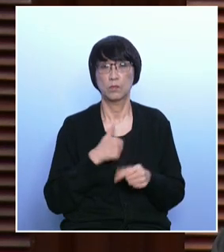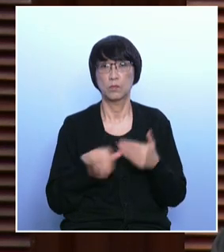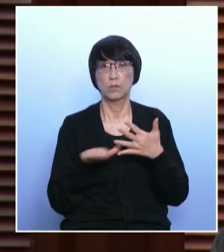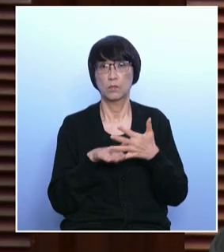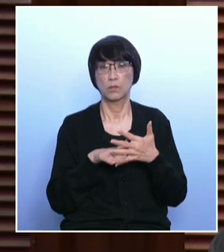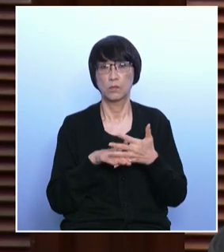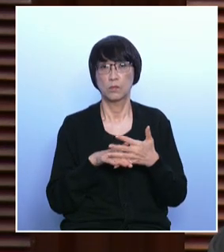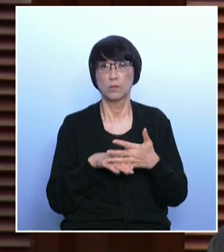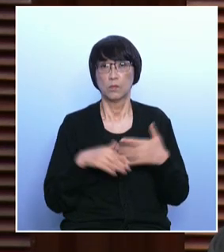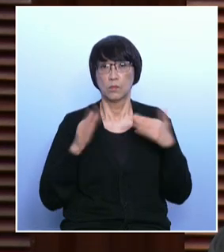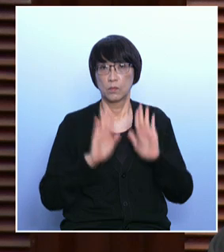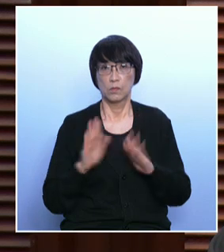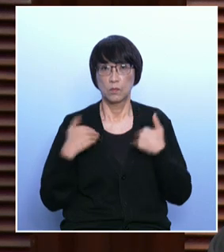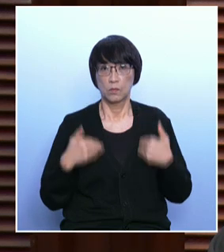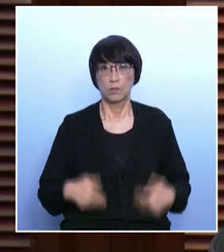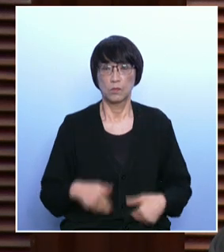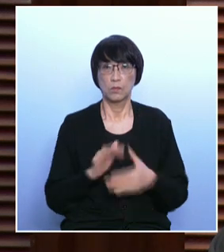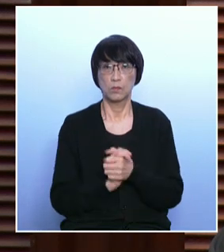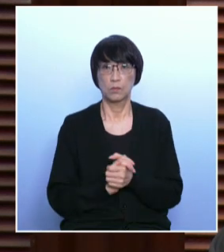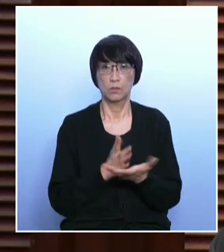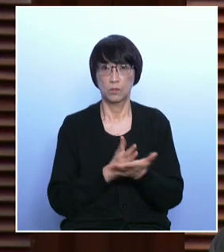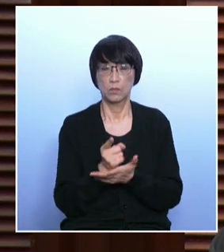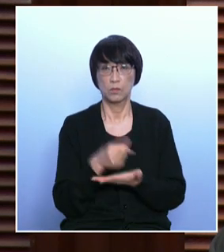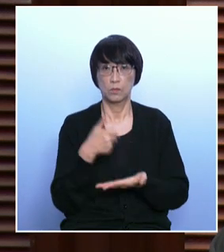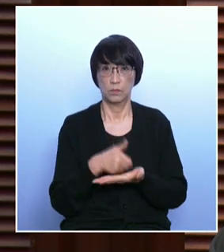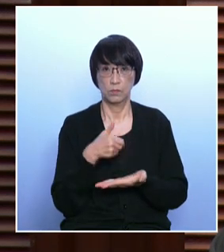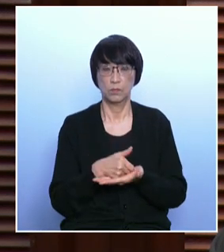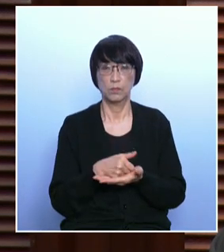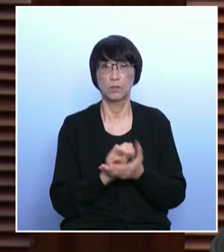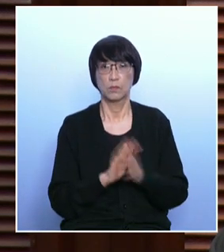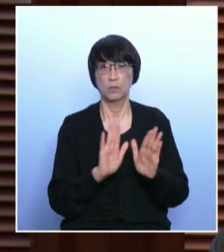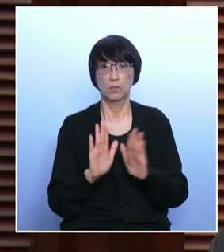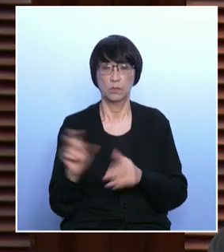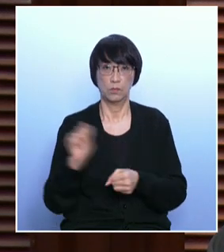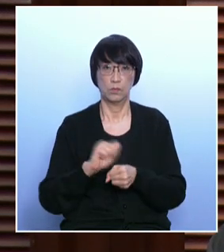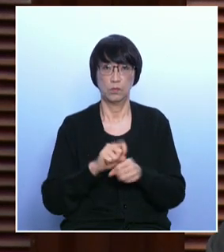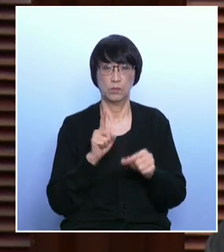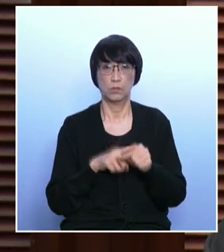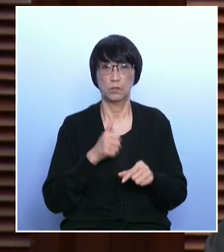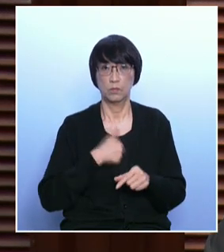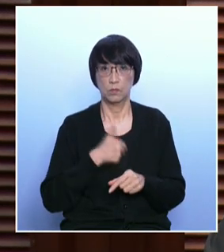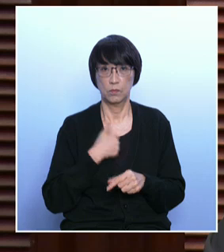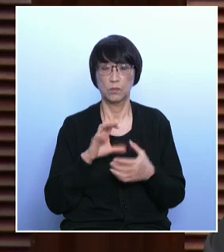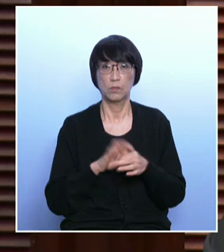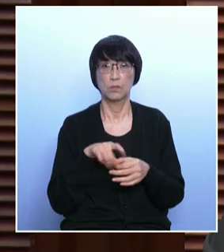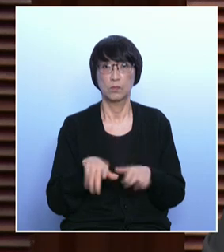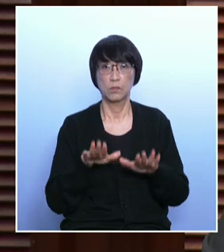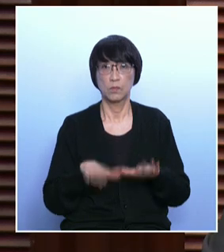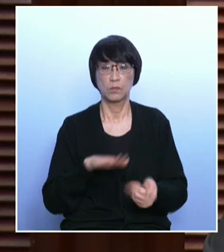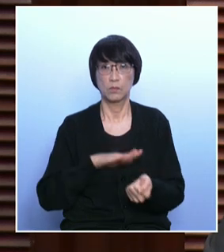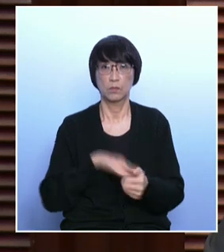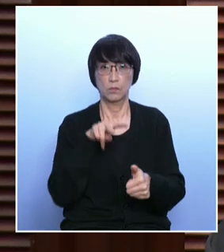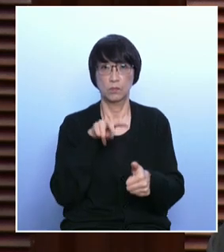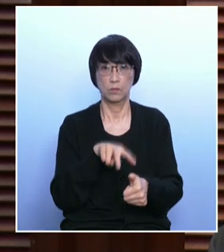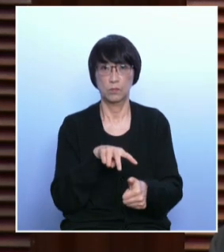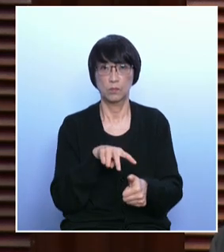2, strengthening the role of CM in primary health care, for example, to explore enhancing the role of CMP Chinese medicine practitioners in